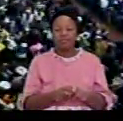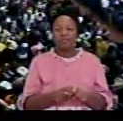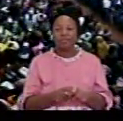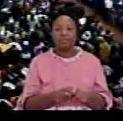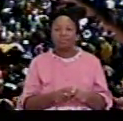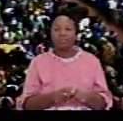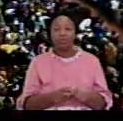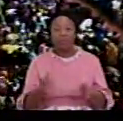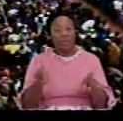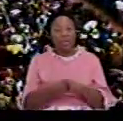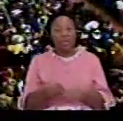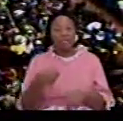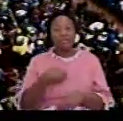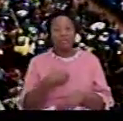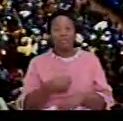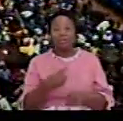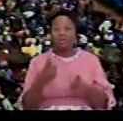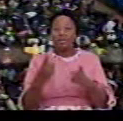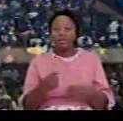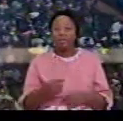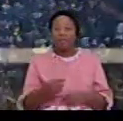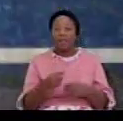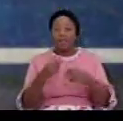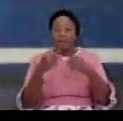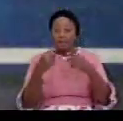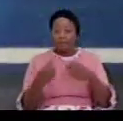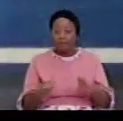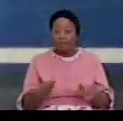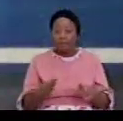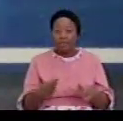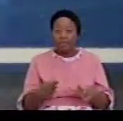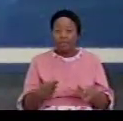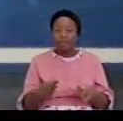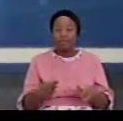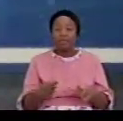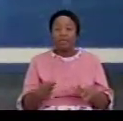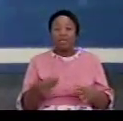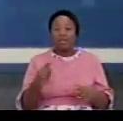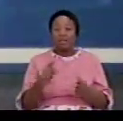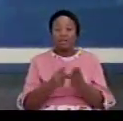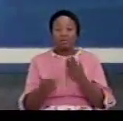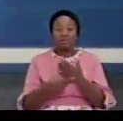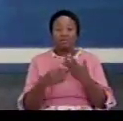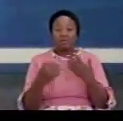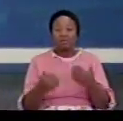As we conclude the crusade today,